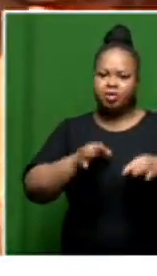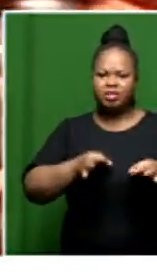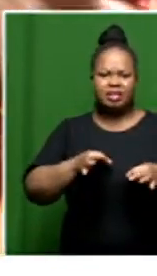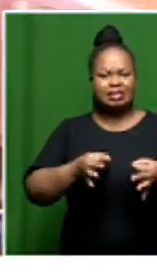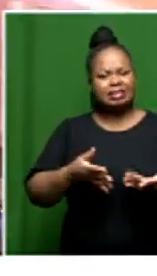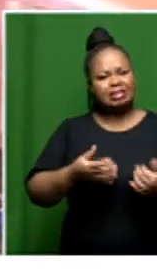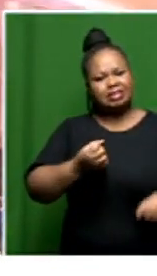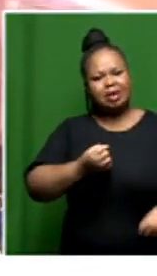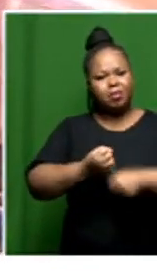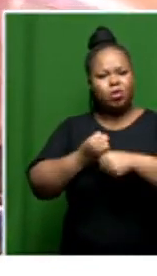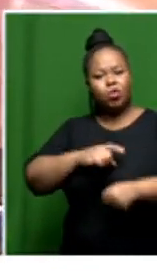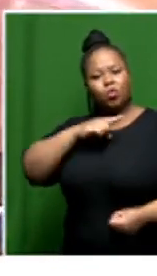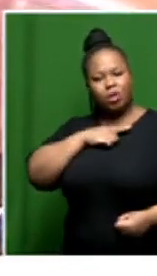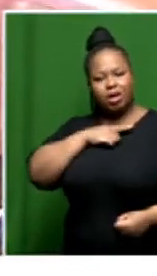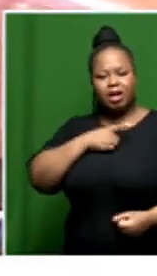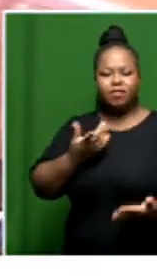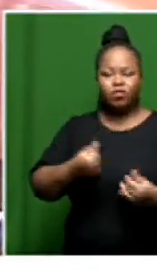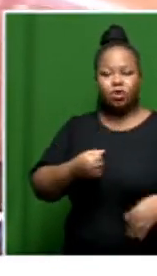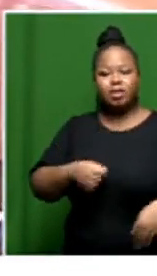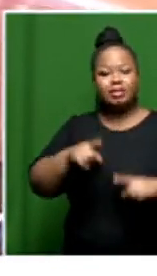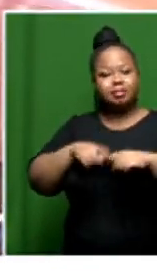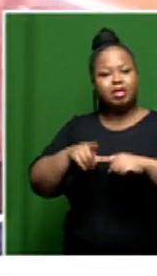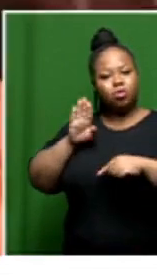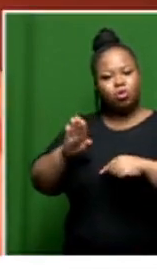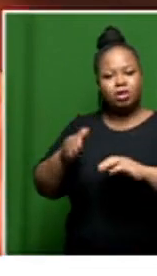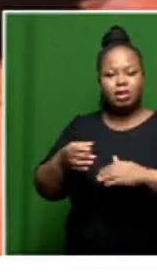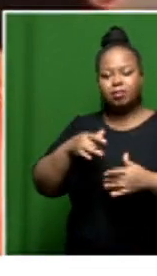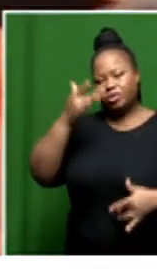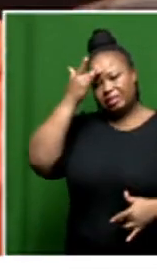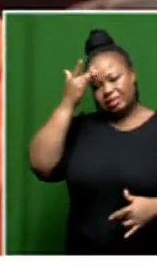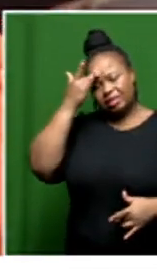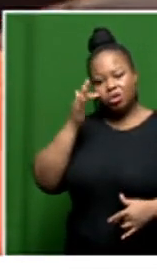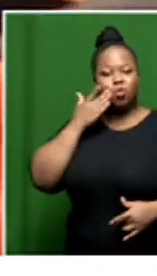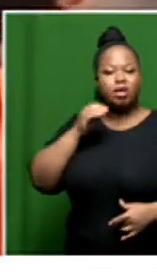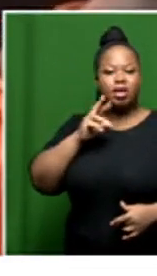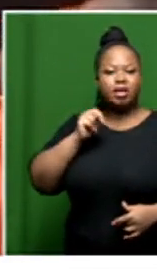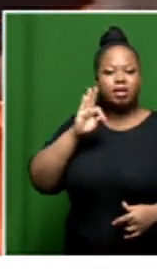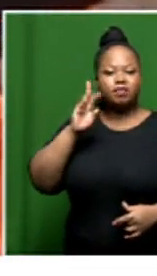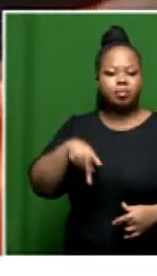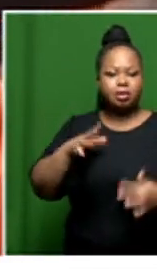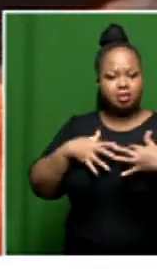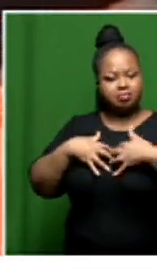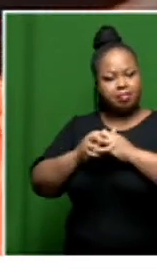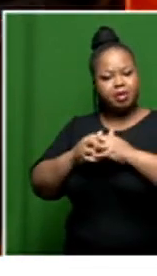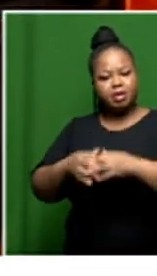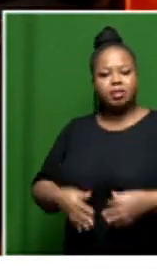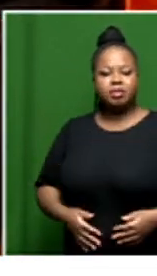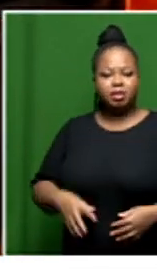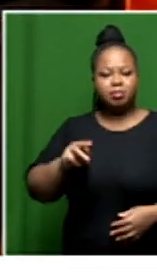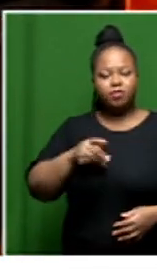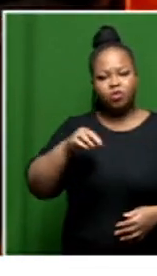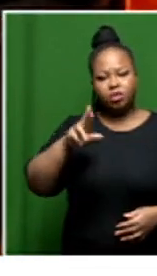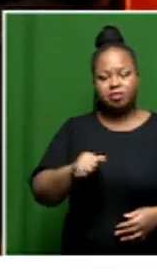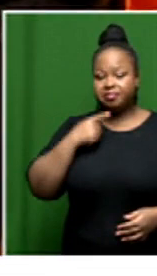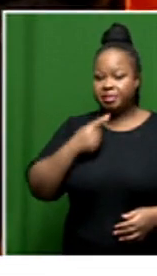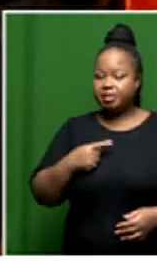support that was based on its late leader, who fell ill after the NFP was established. Mavundla believes